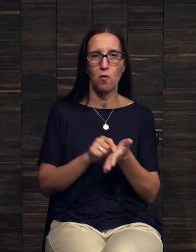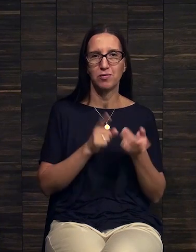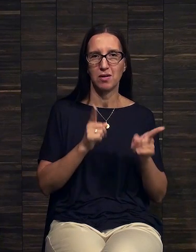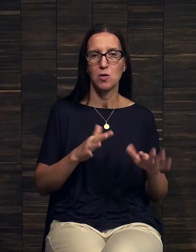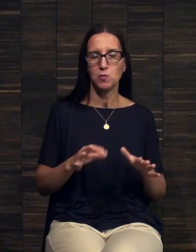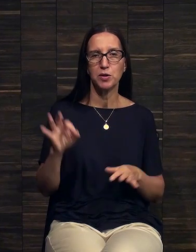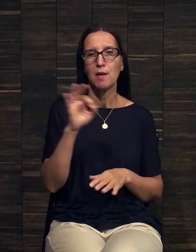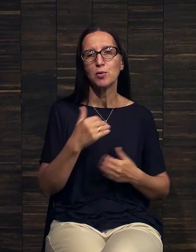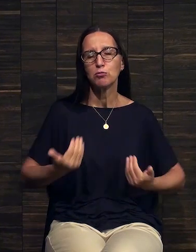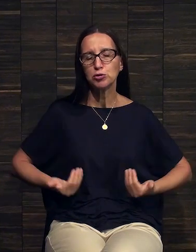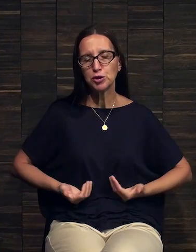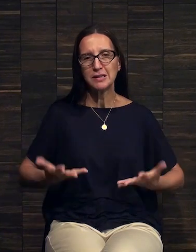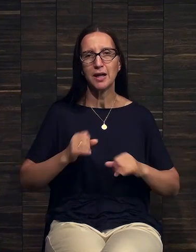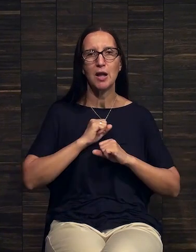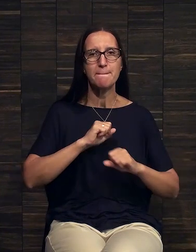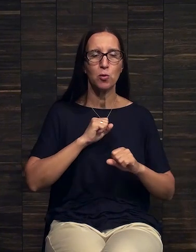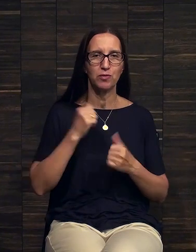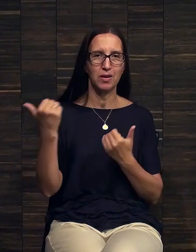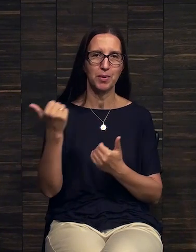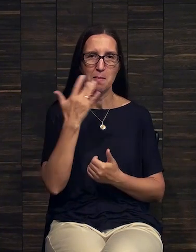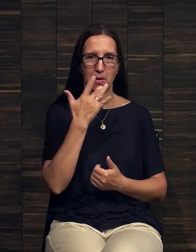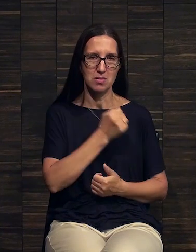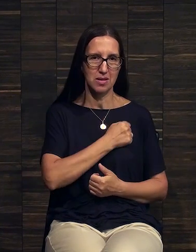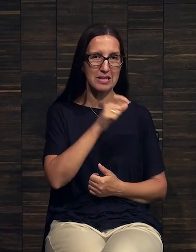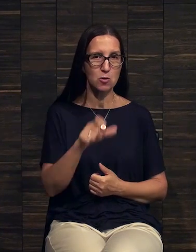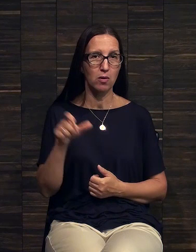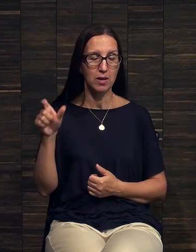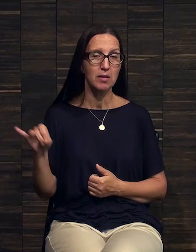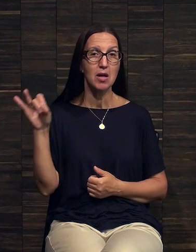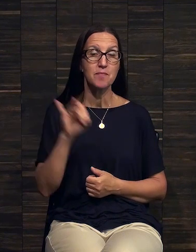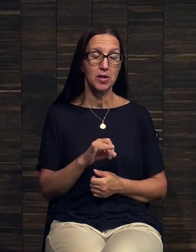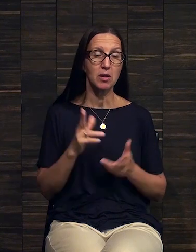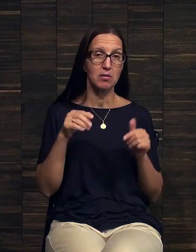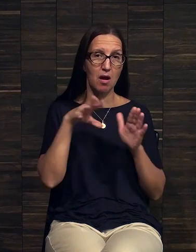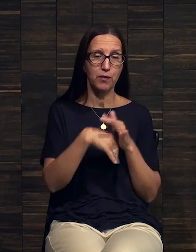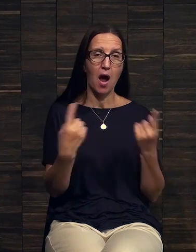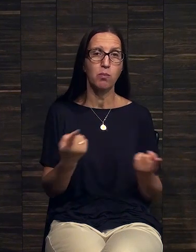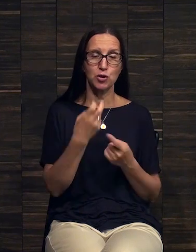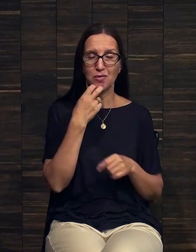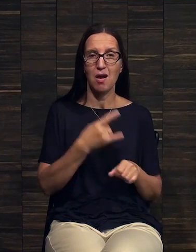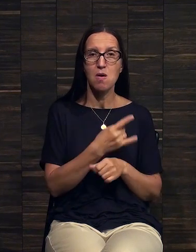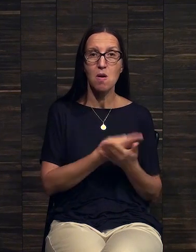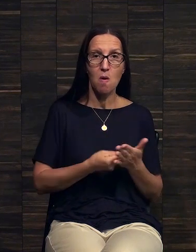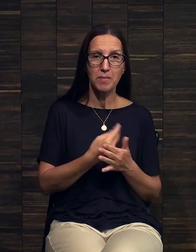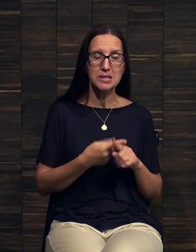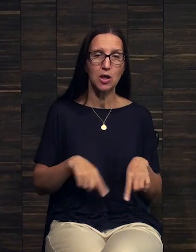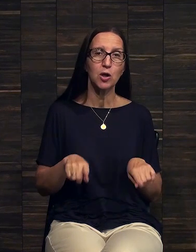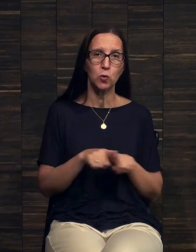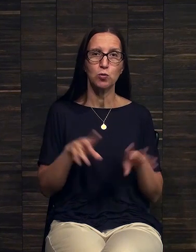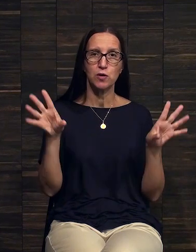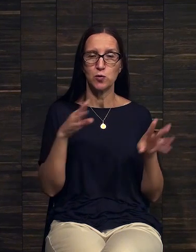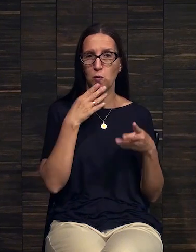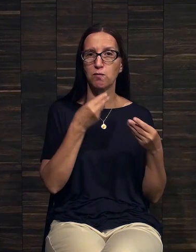real-life events, on life, on heroic deeds by American soldiers. And in normal